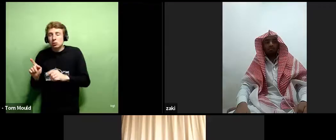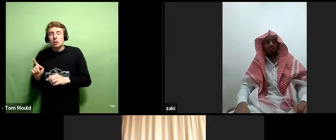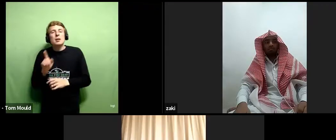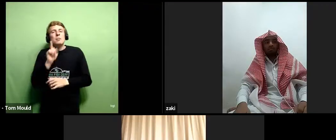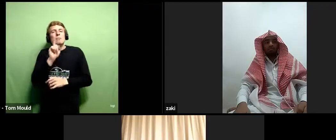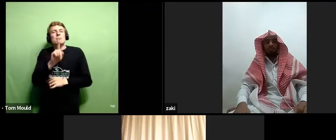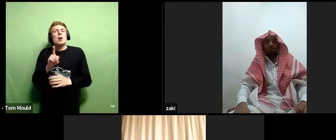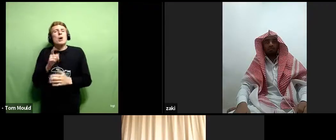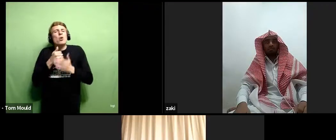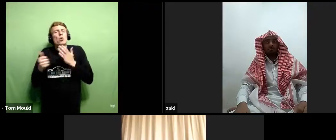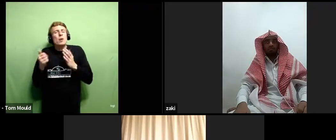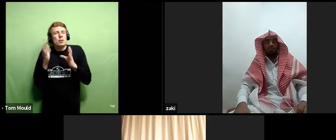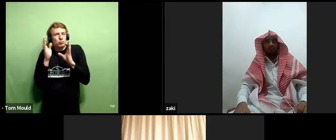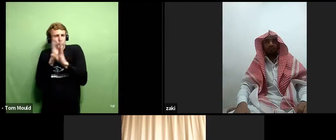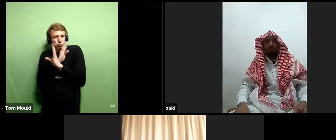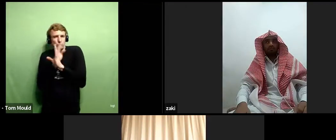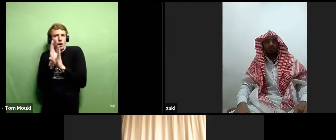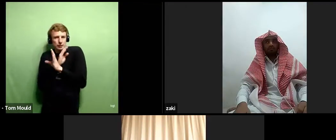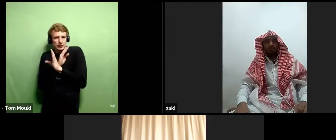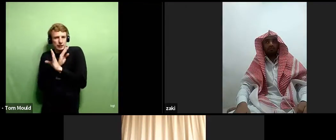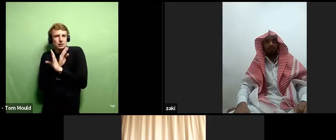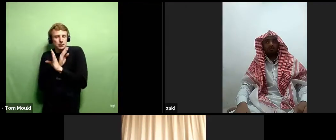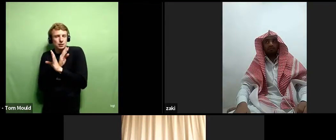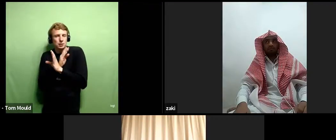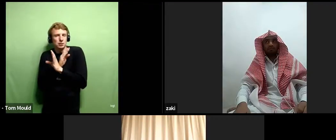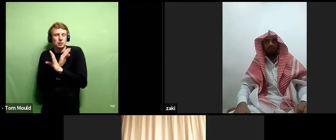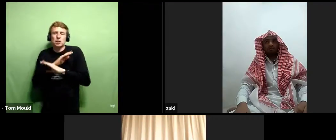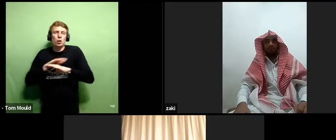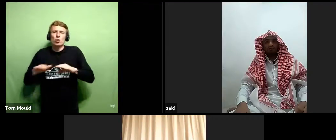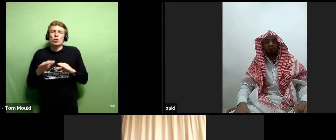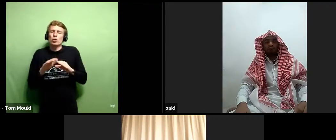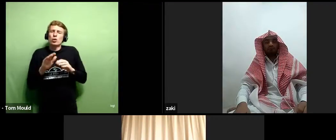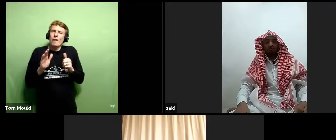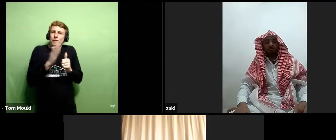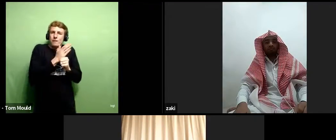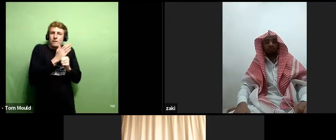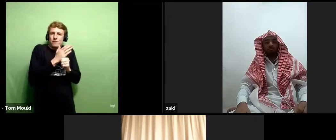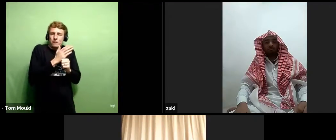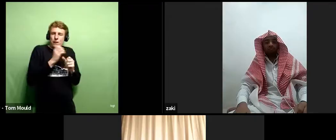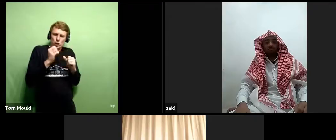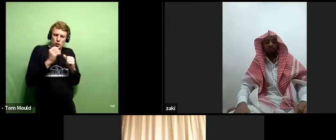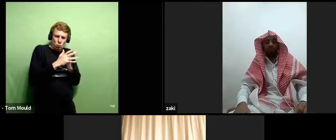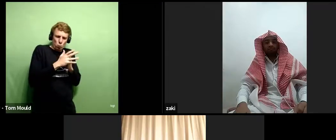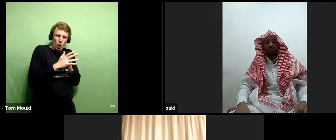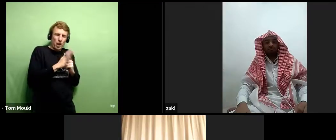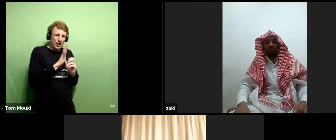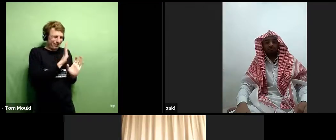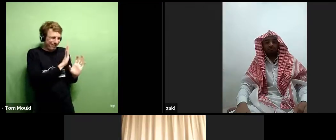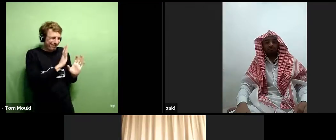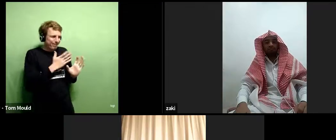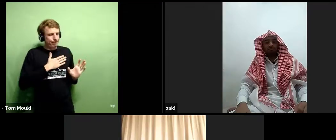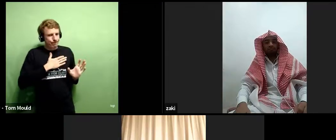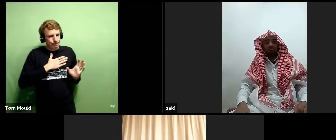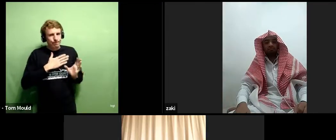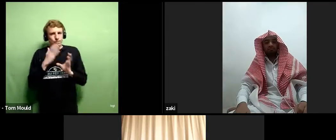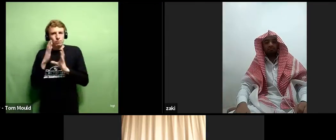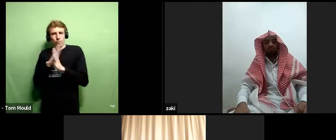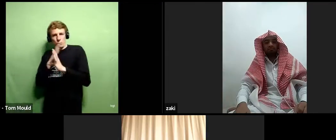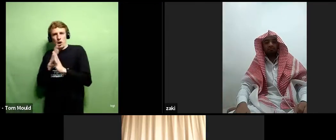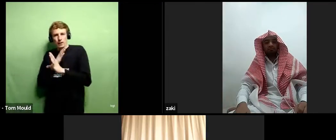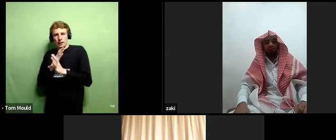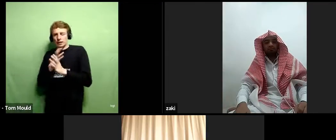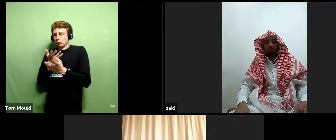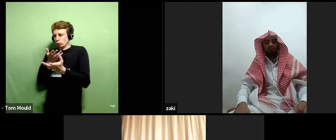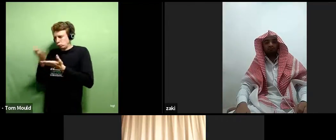private forum. So he should go away from his wife that he's living with and do it so there's a sense of